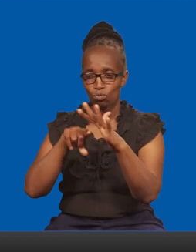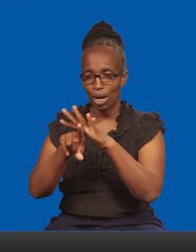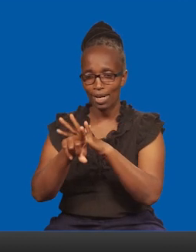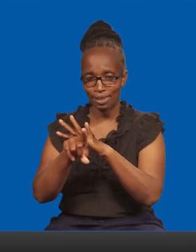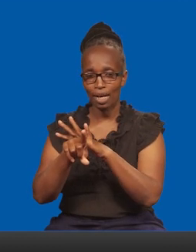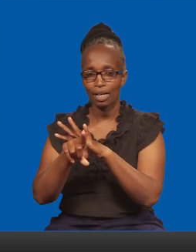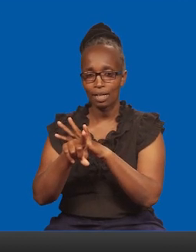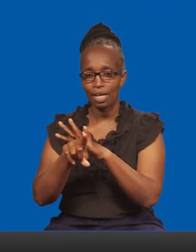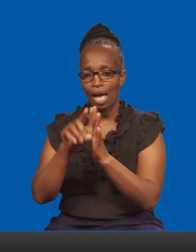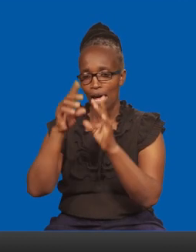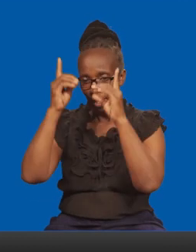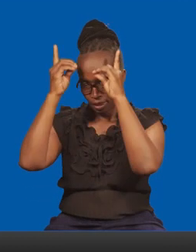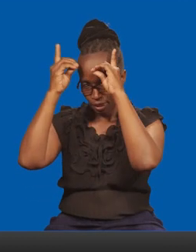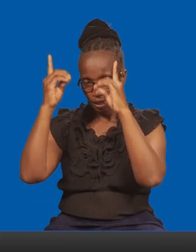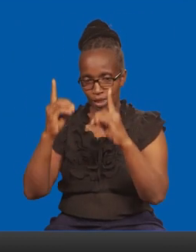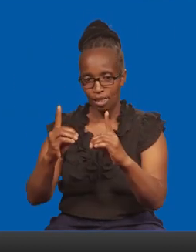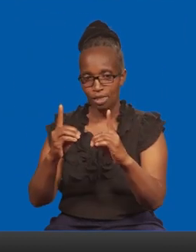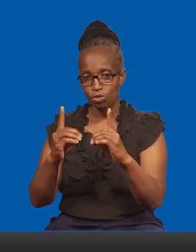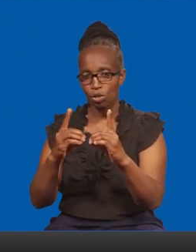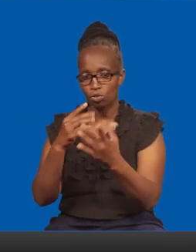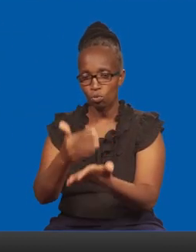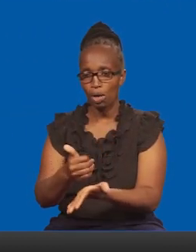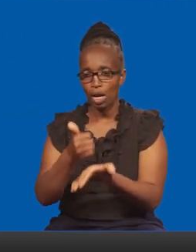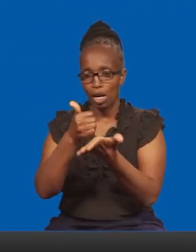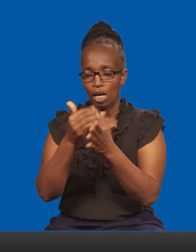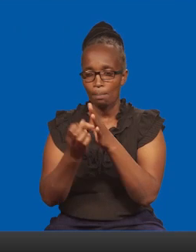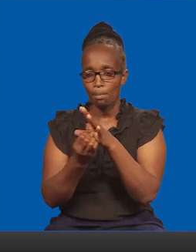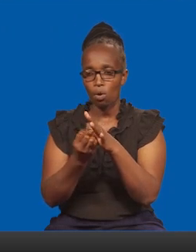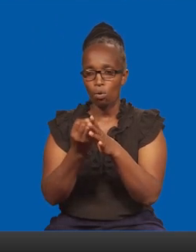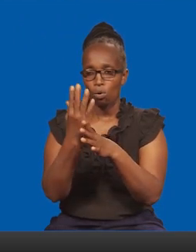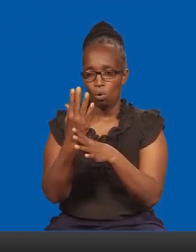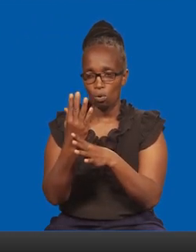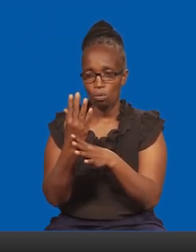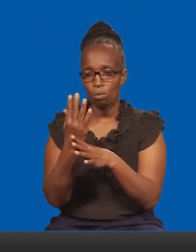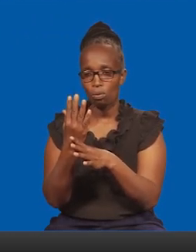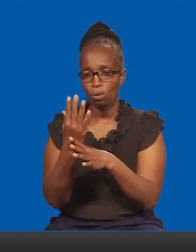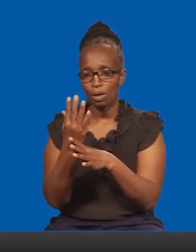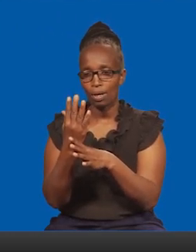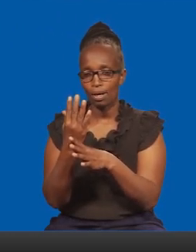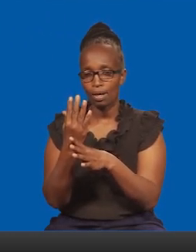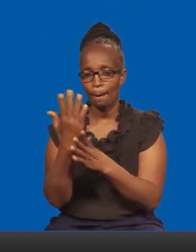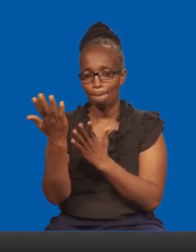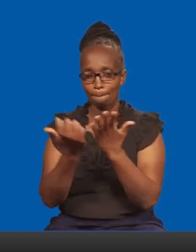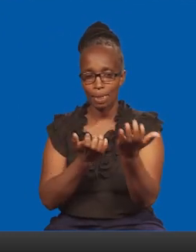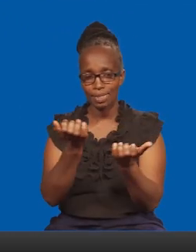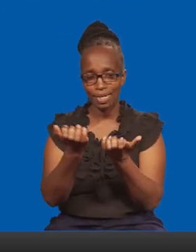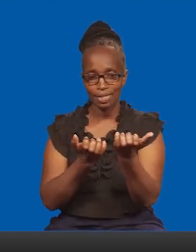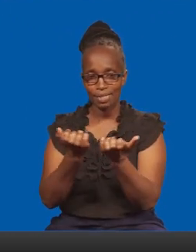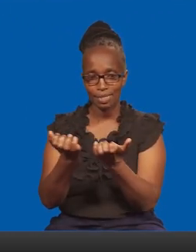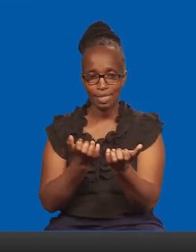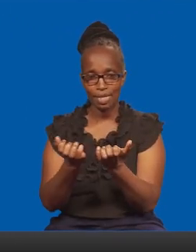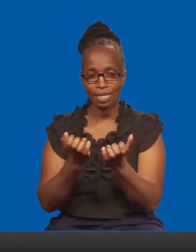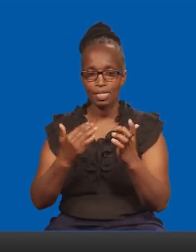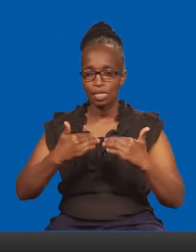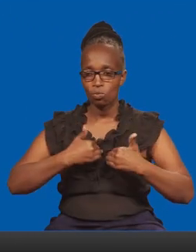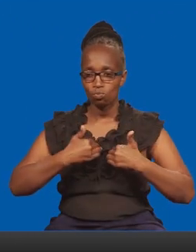kuingia humu nchini. Hatua hii kisemekana kuwa itasaidia kukuza biashara kati ya mataifa haya